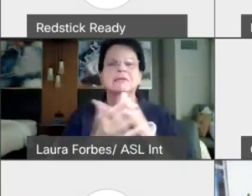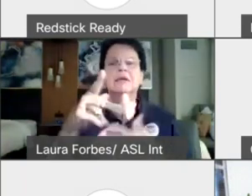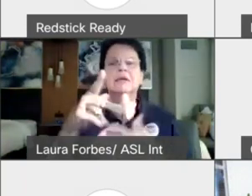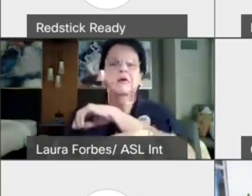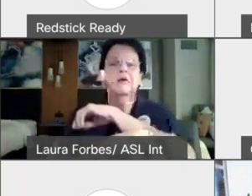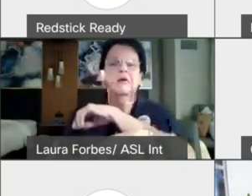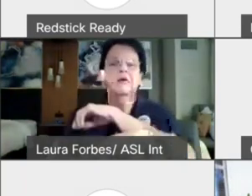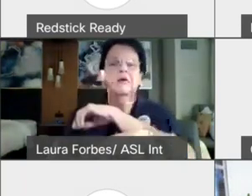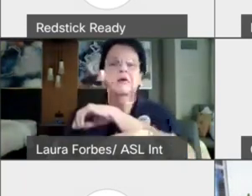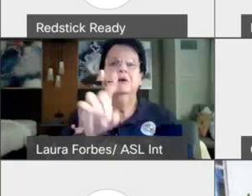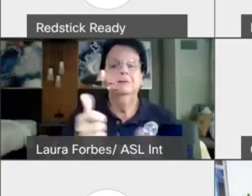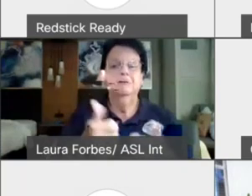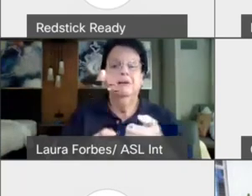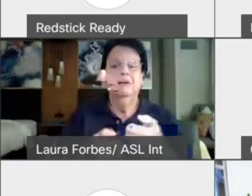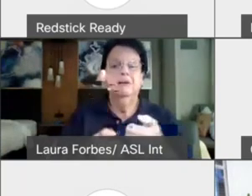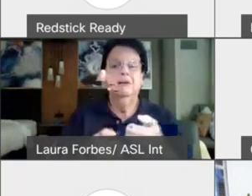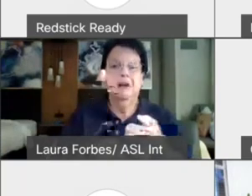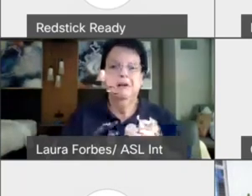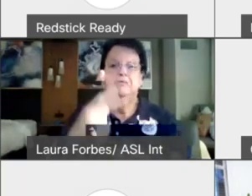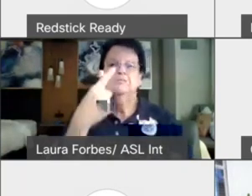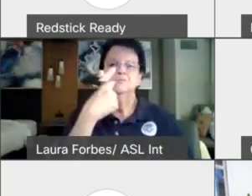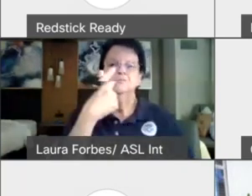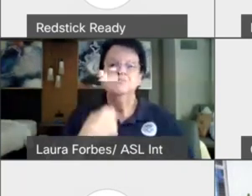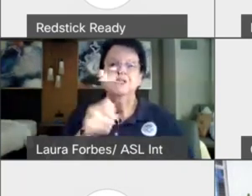by texting Red Stick Ready. That's